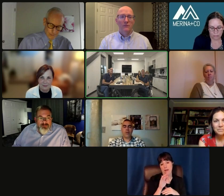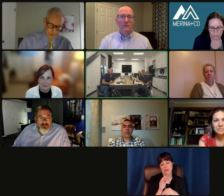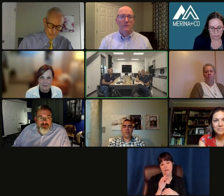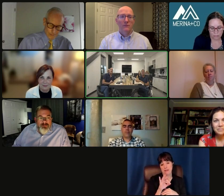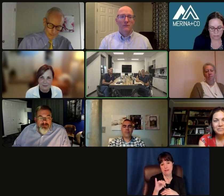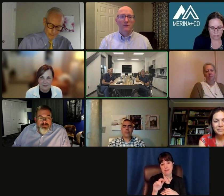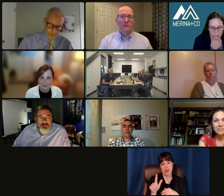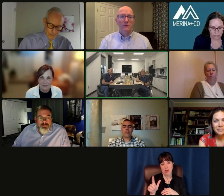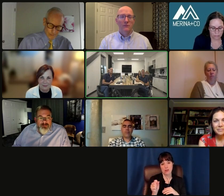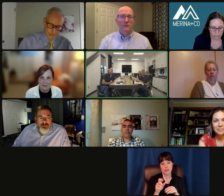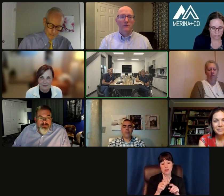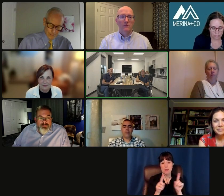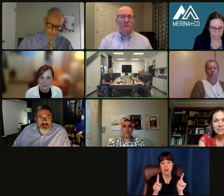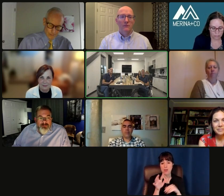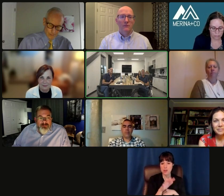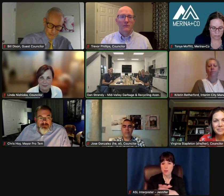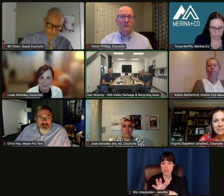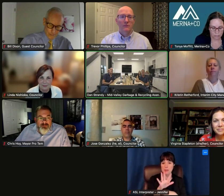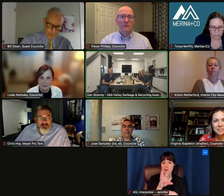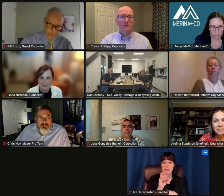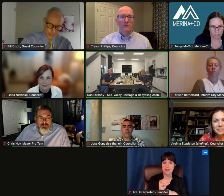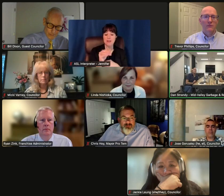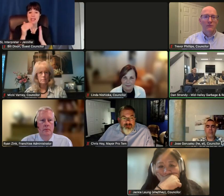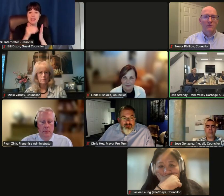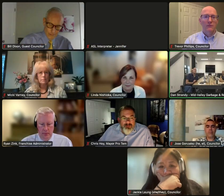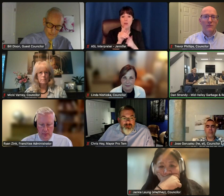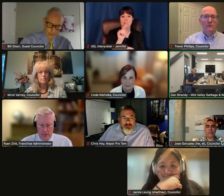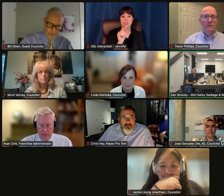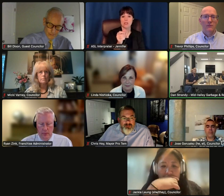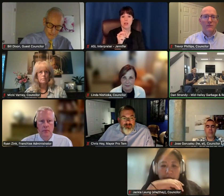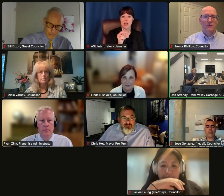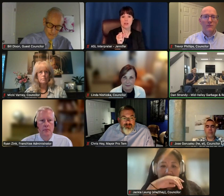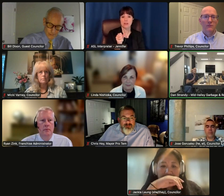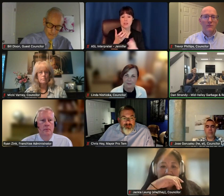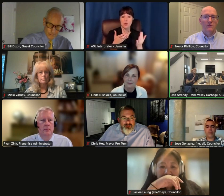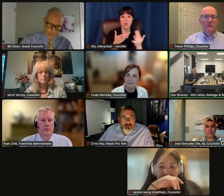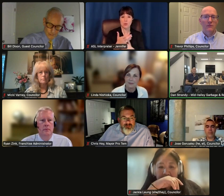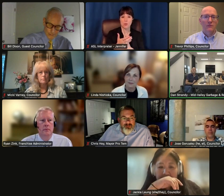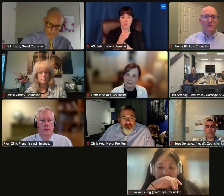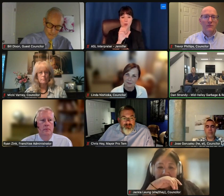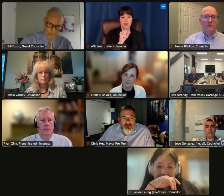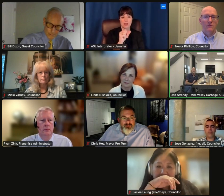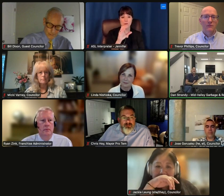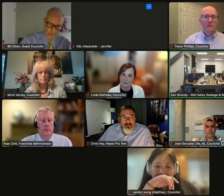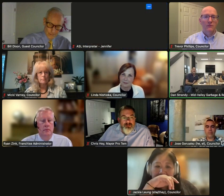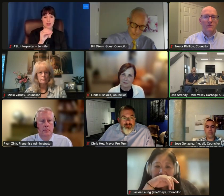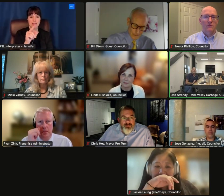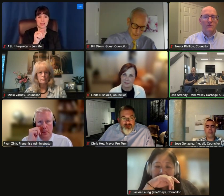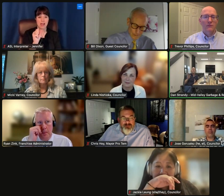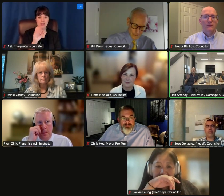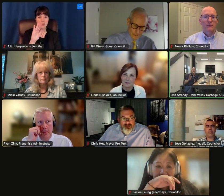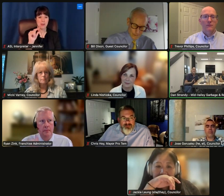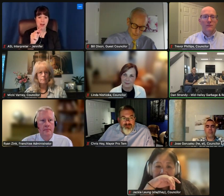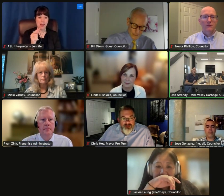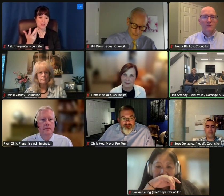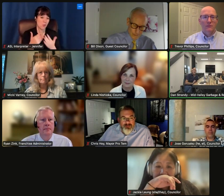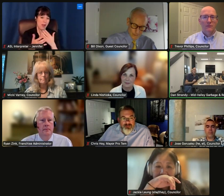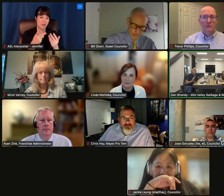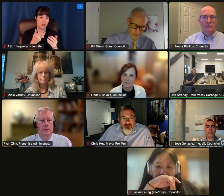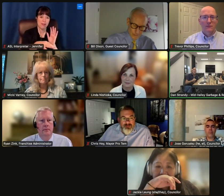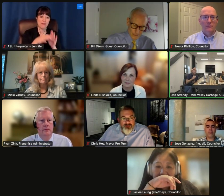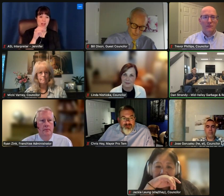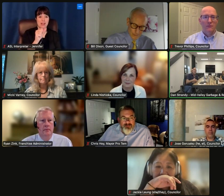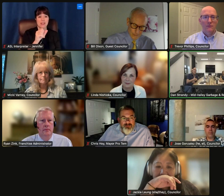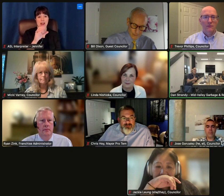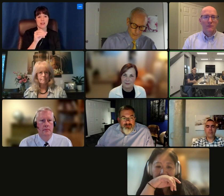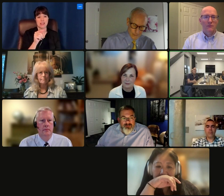is approximately 50,000 tons that goes through the Scott's bag. So wherever you can find a Scott's bag, you